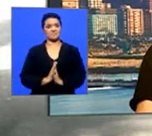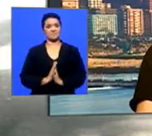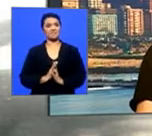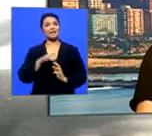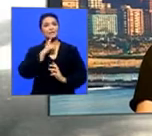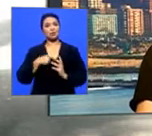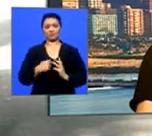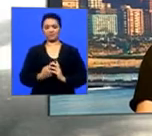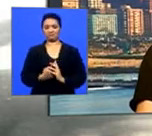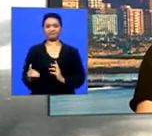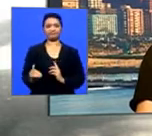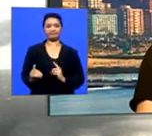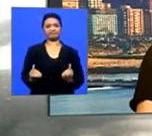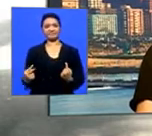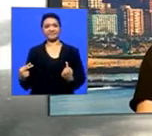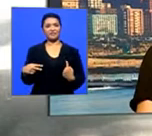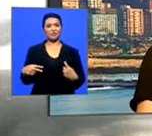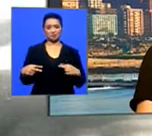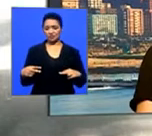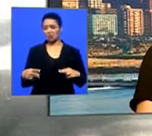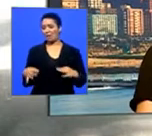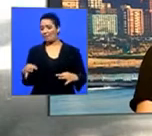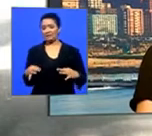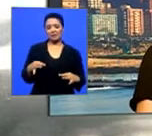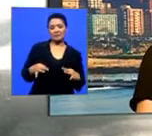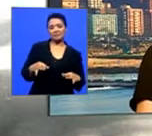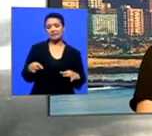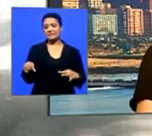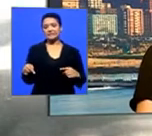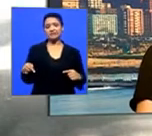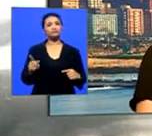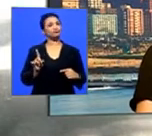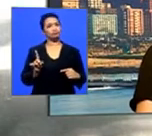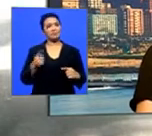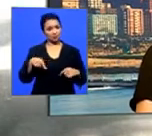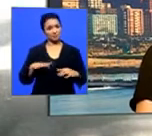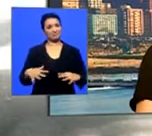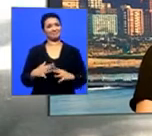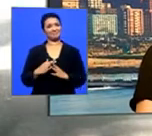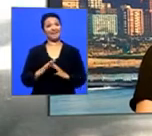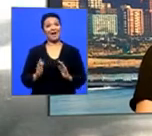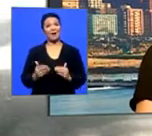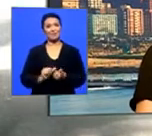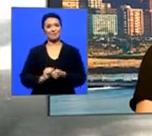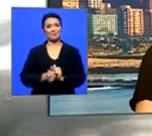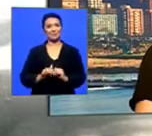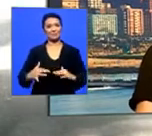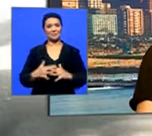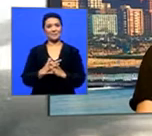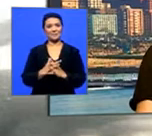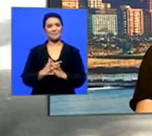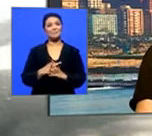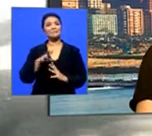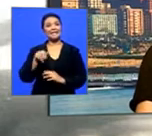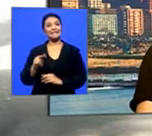we're not separated by our views around parties and politics, but we're one nation, and I think that's what Madiba was. He wasn't, I know the